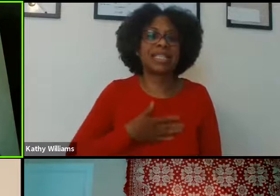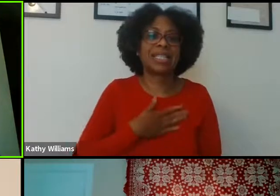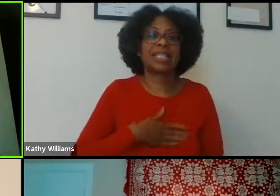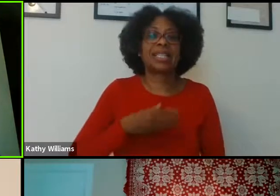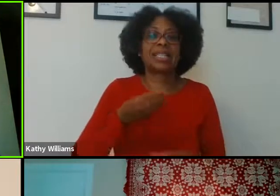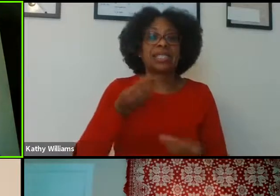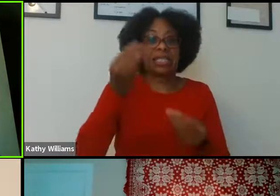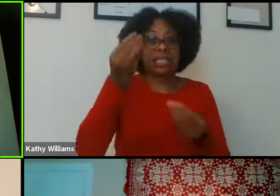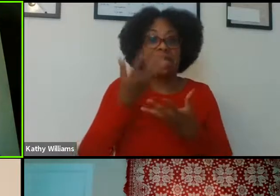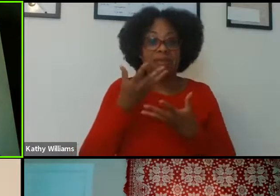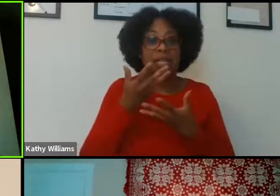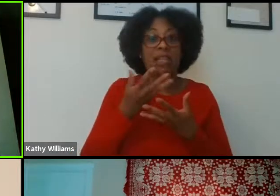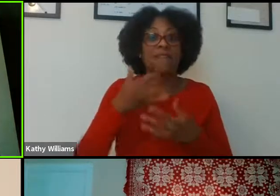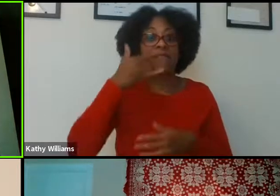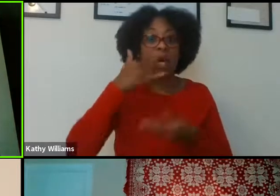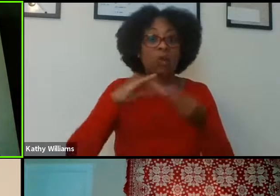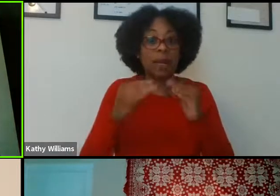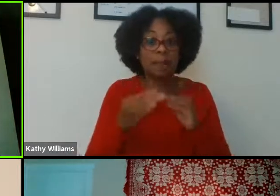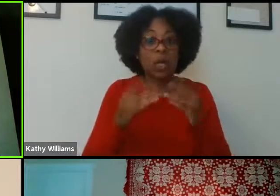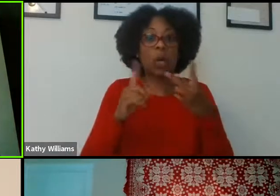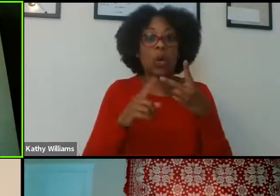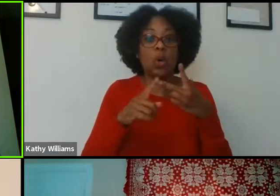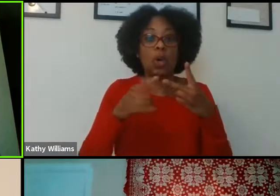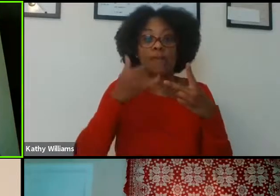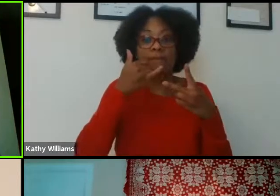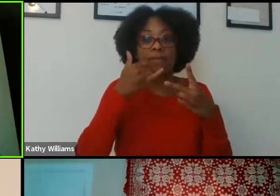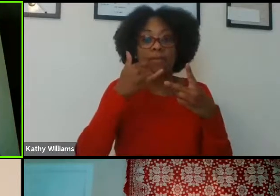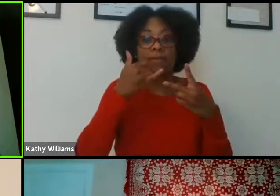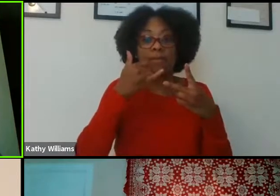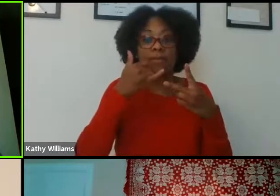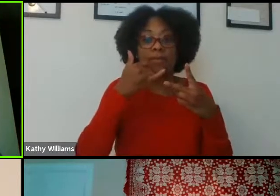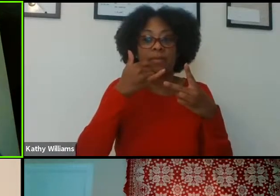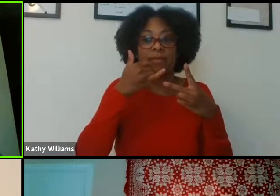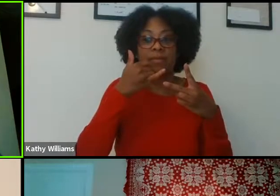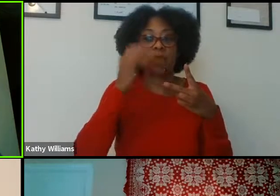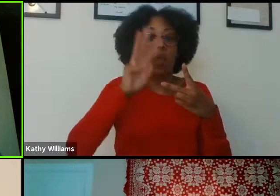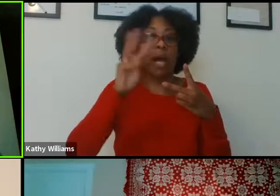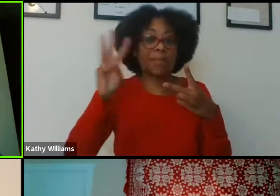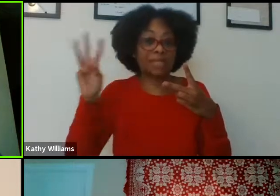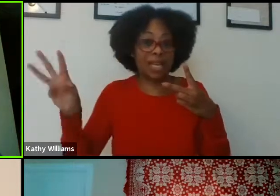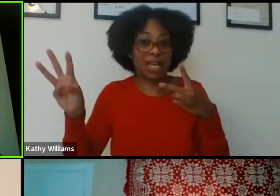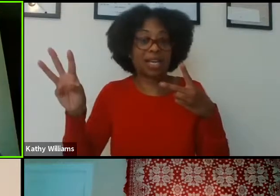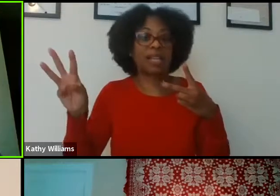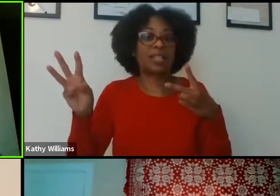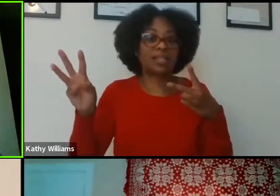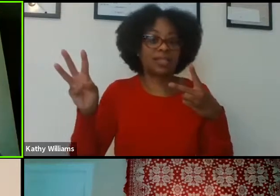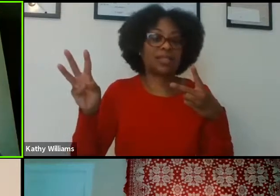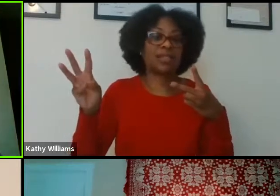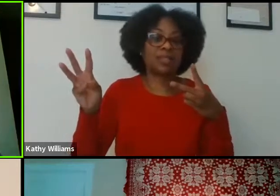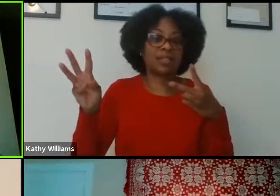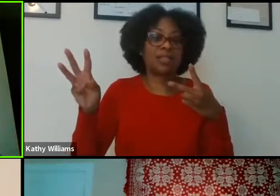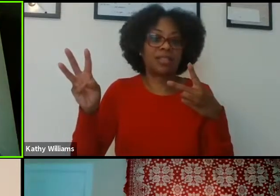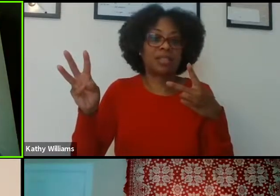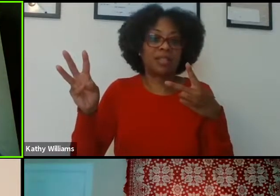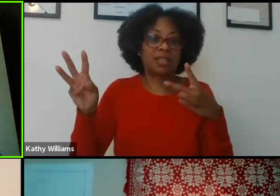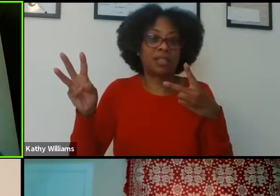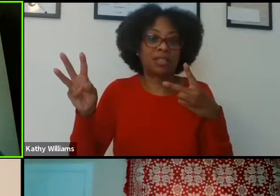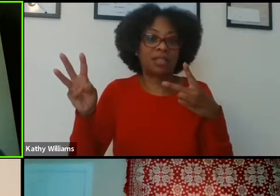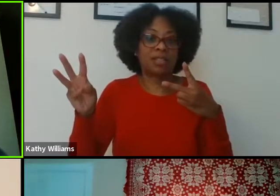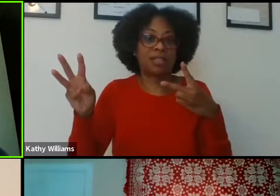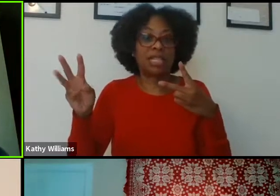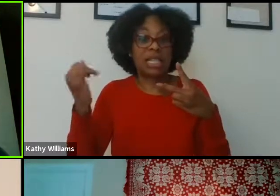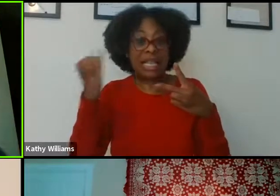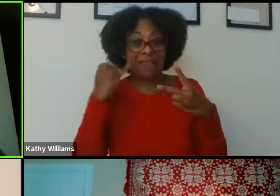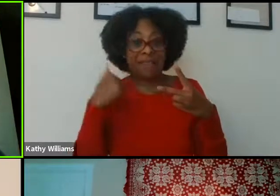contact number and or website and the days that, I guess they missed it, the days that someone is available?